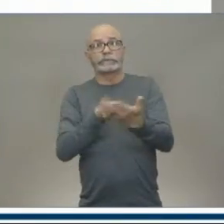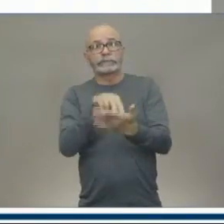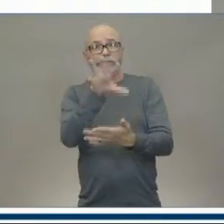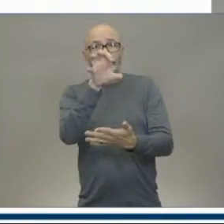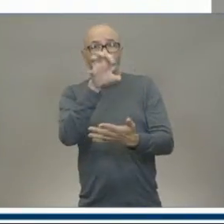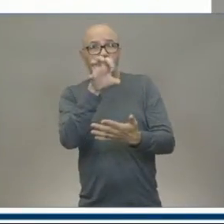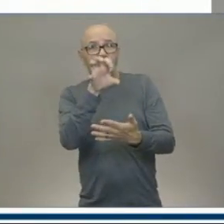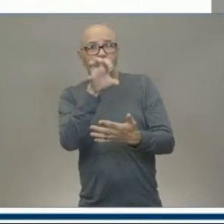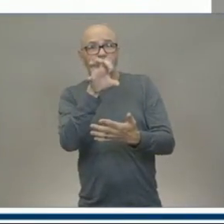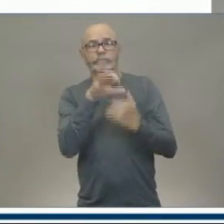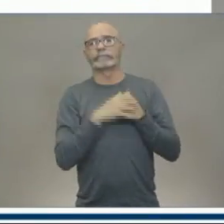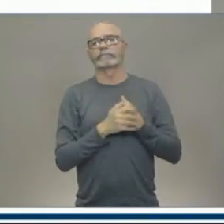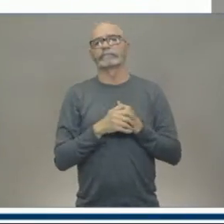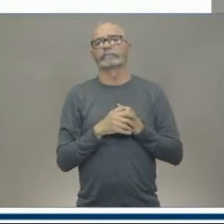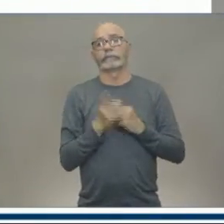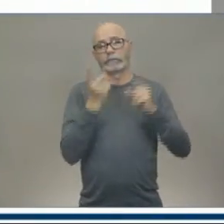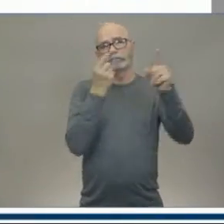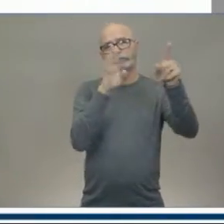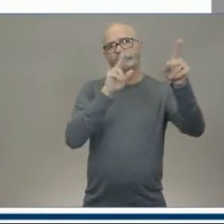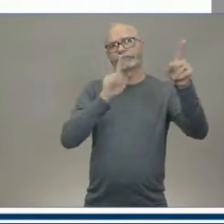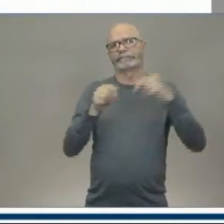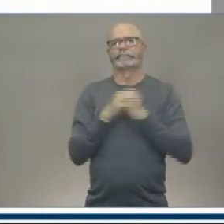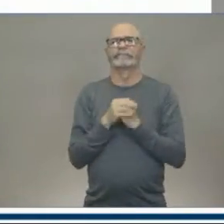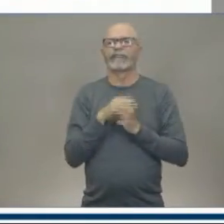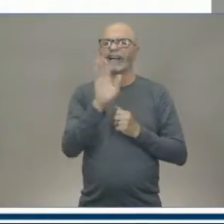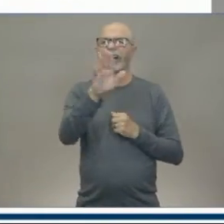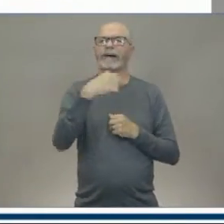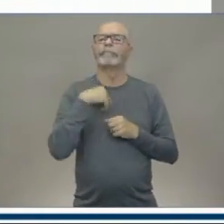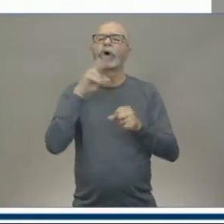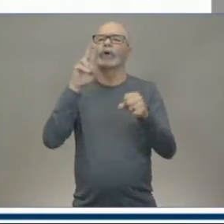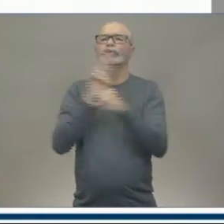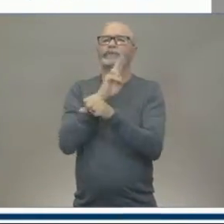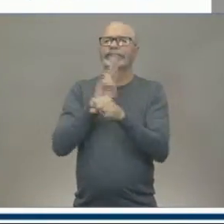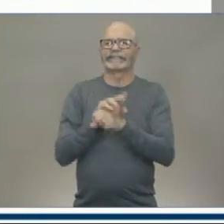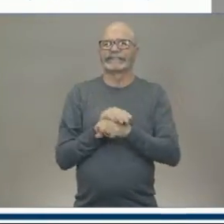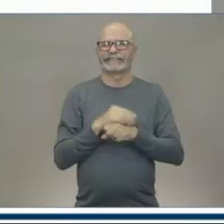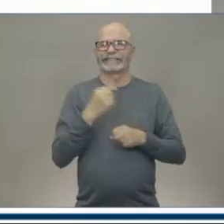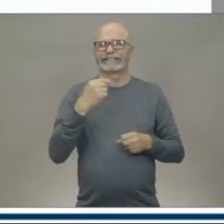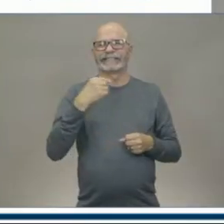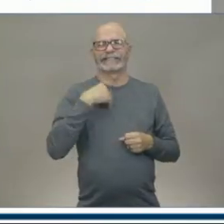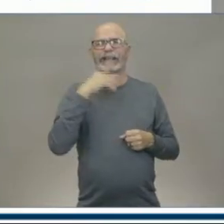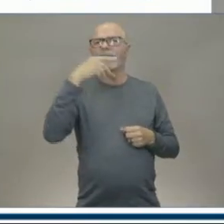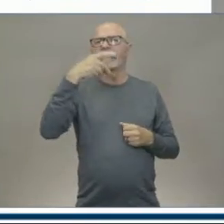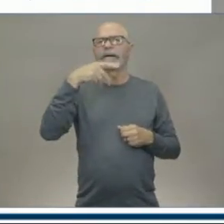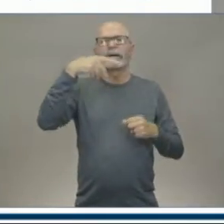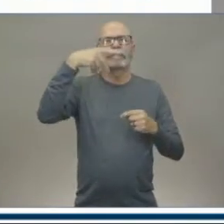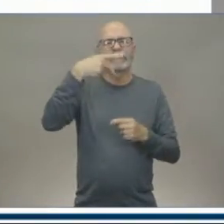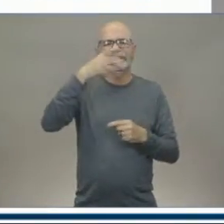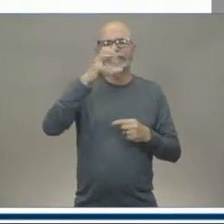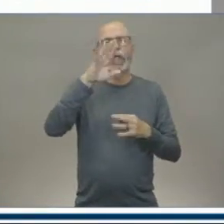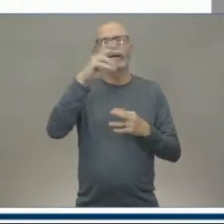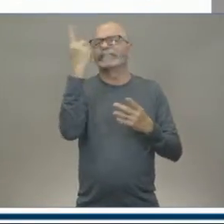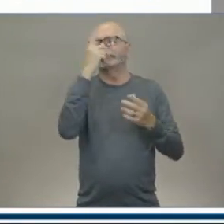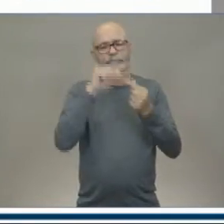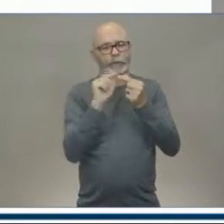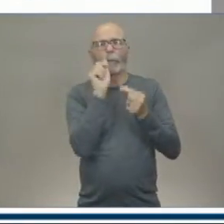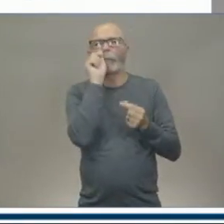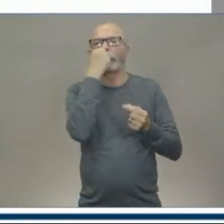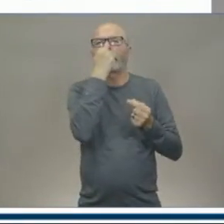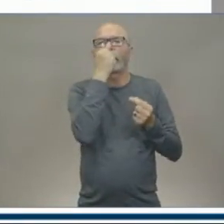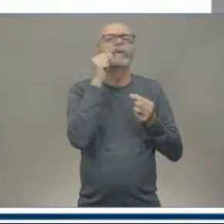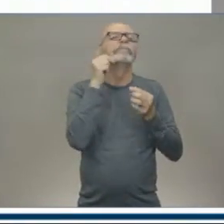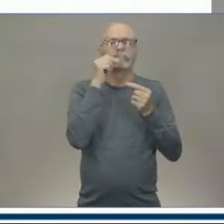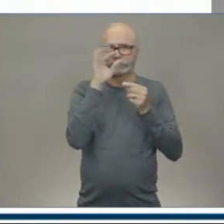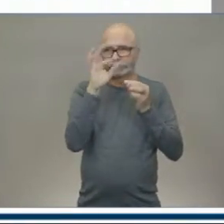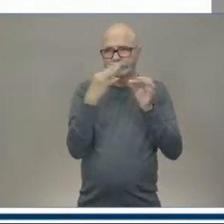using PCR swabs and then running that 2,500 tests a day in our labs. We are at that place now. We have that capacity, and that's